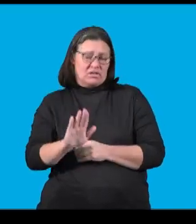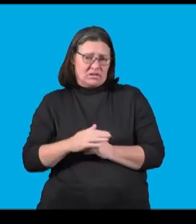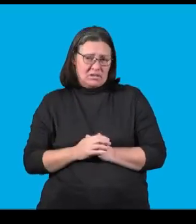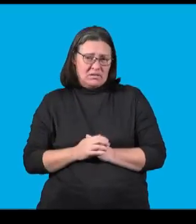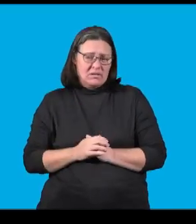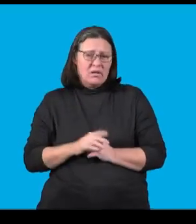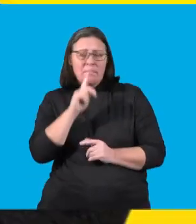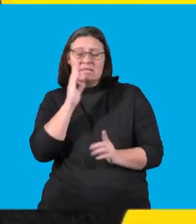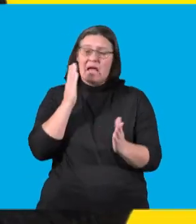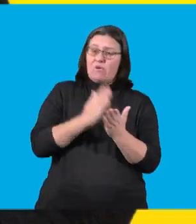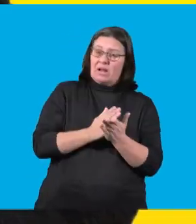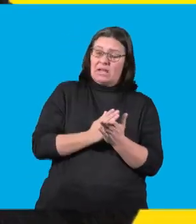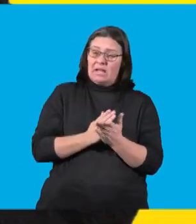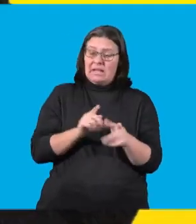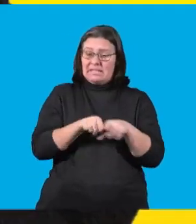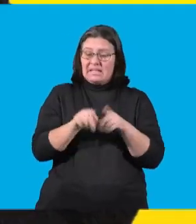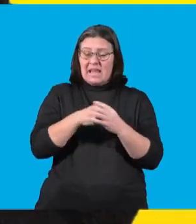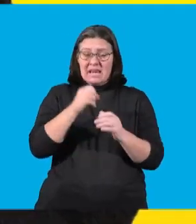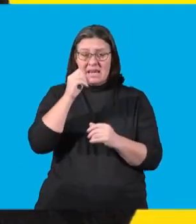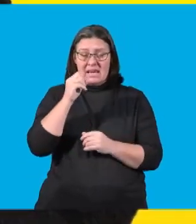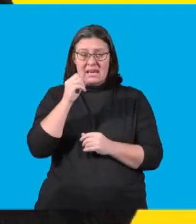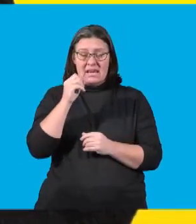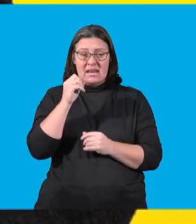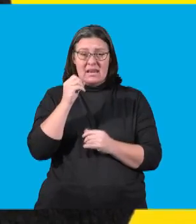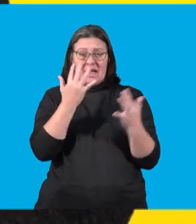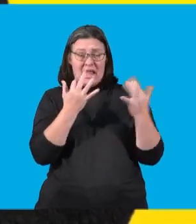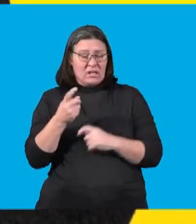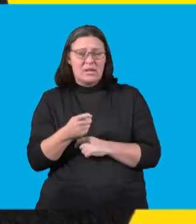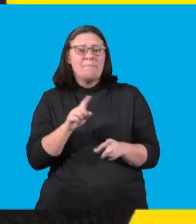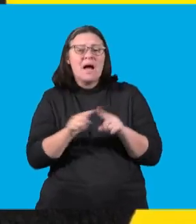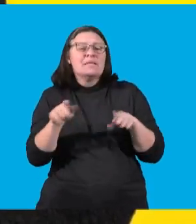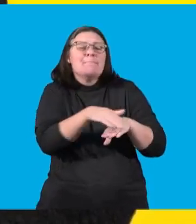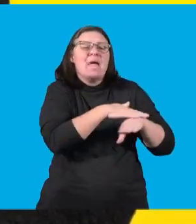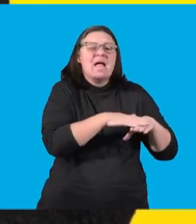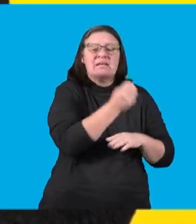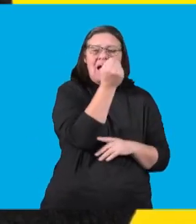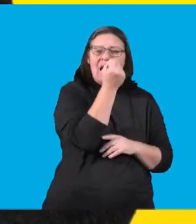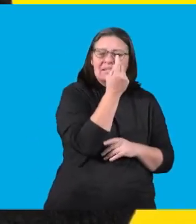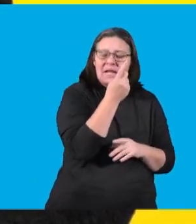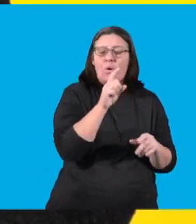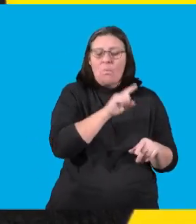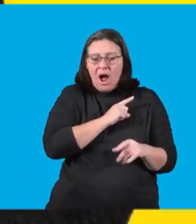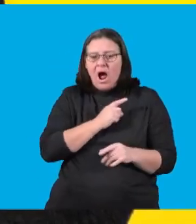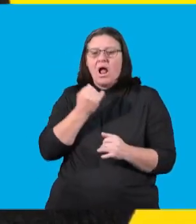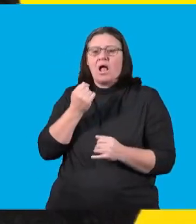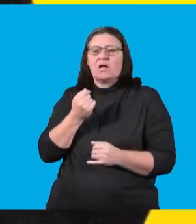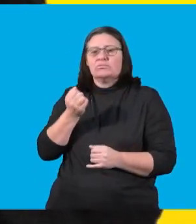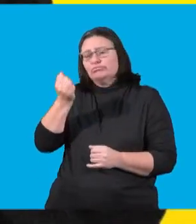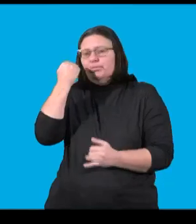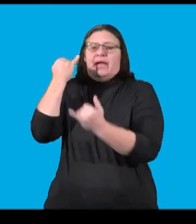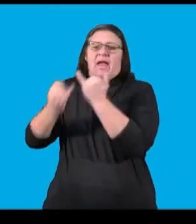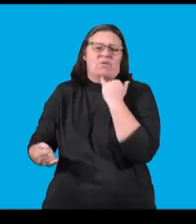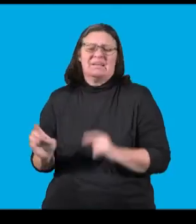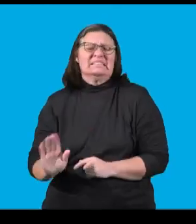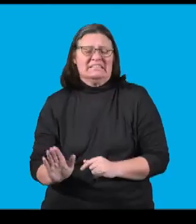So these things are not directly tested in calculus, but you need to understand these basics so that you don't make careless